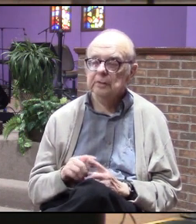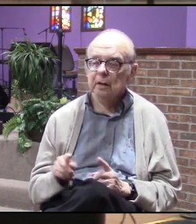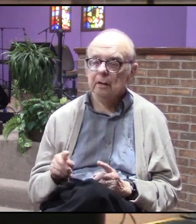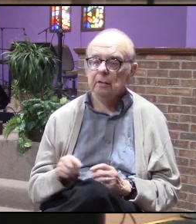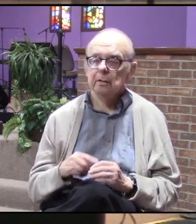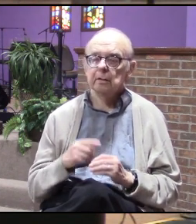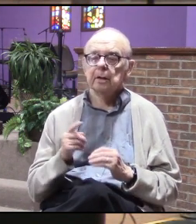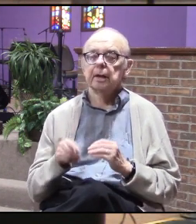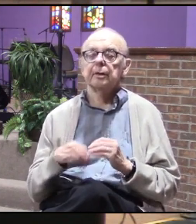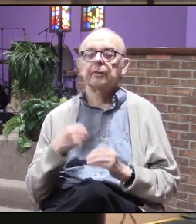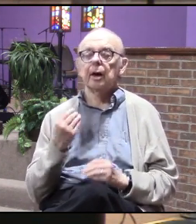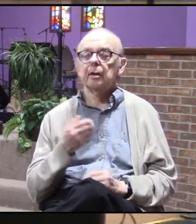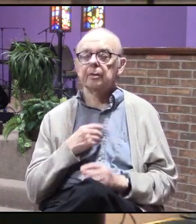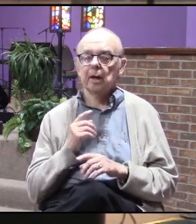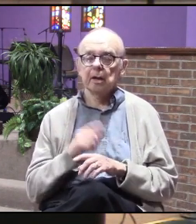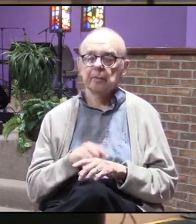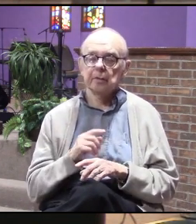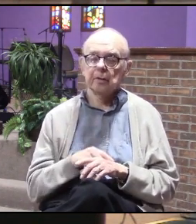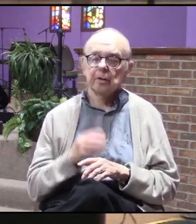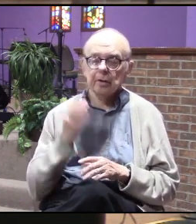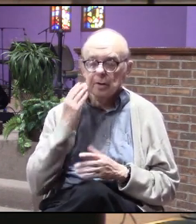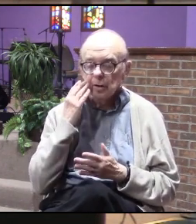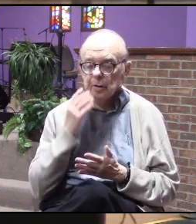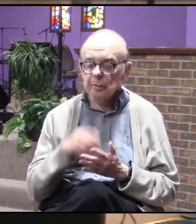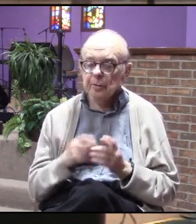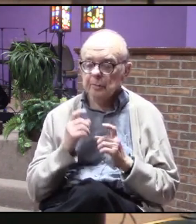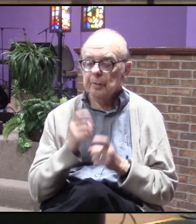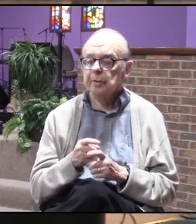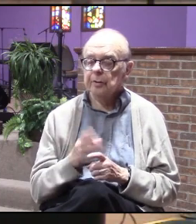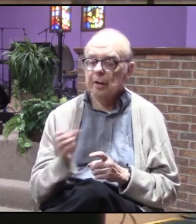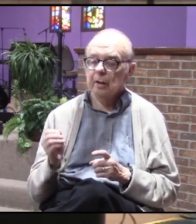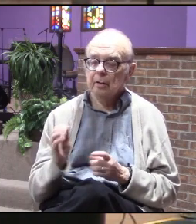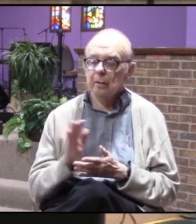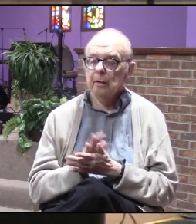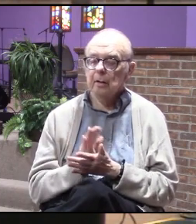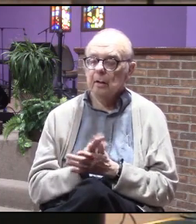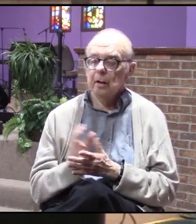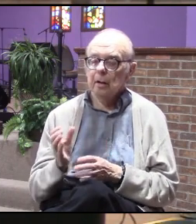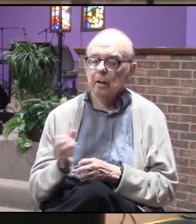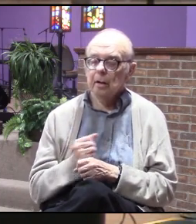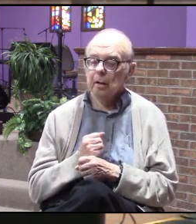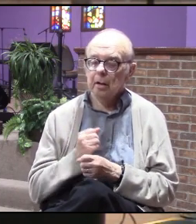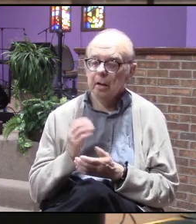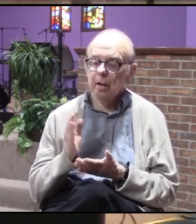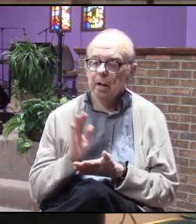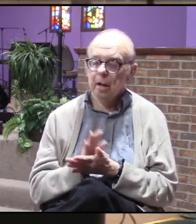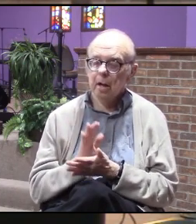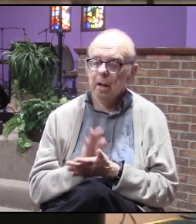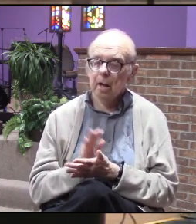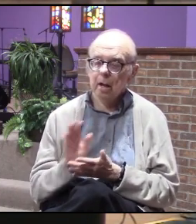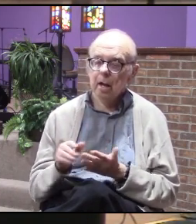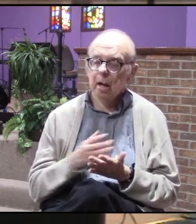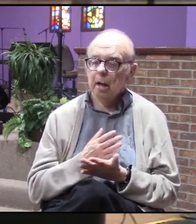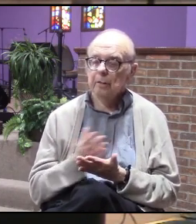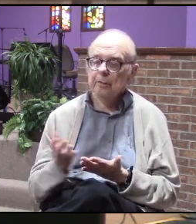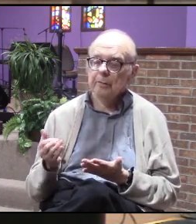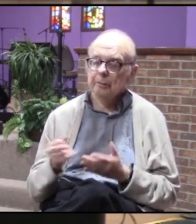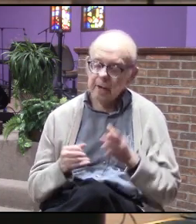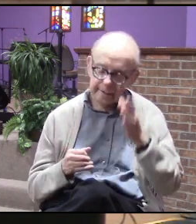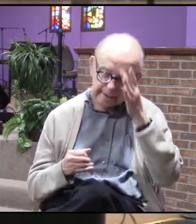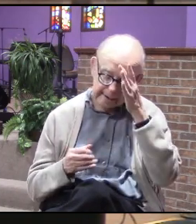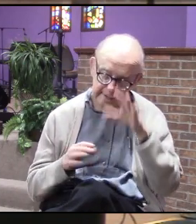But at the end of ours, you know what's presents and you know what's paper because we've collected the paper because that was something that my dad did.